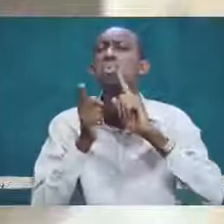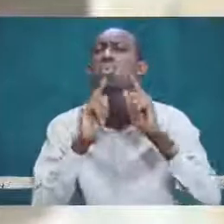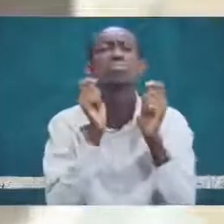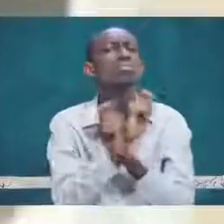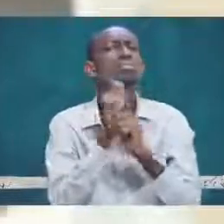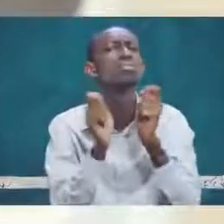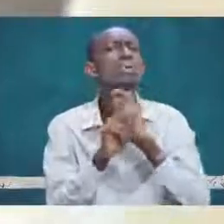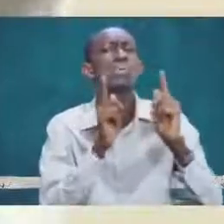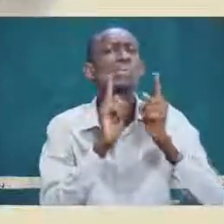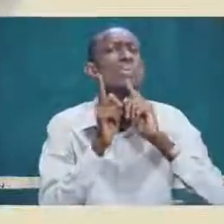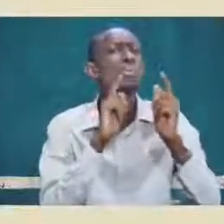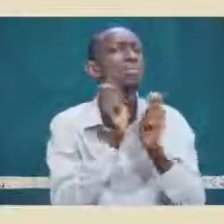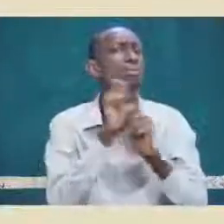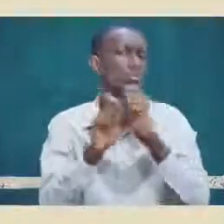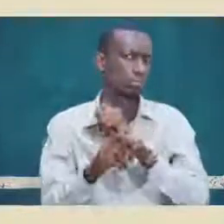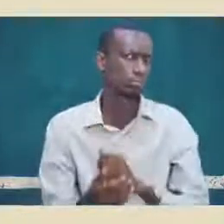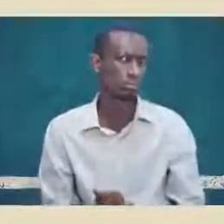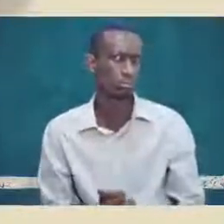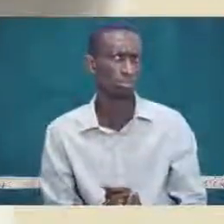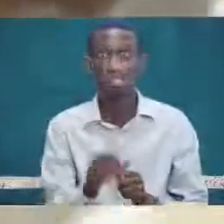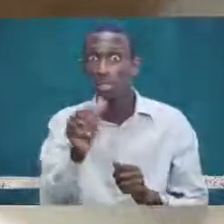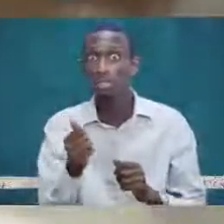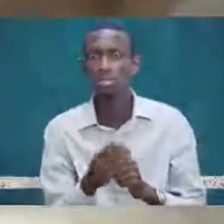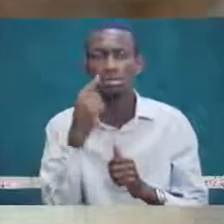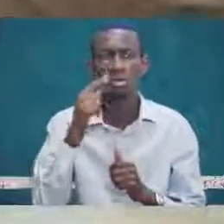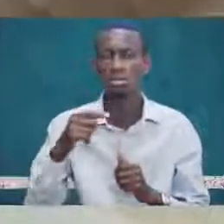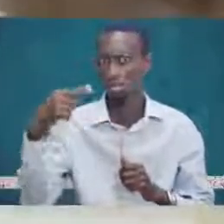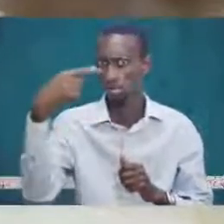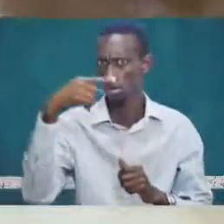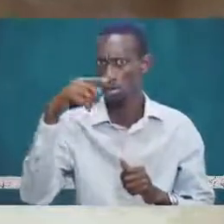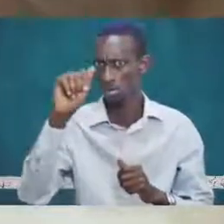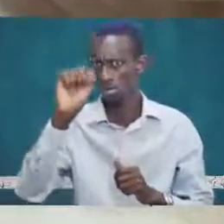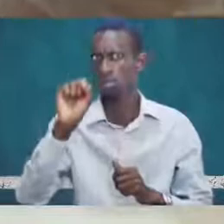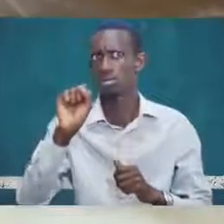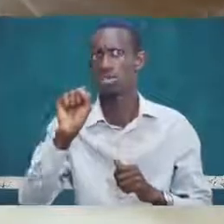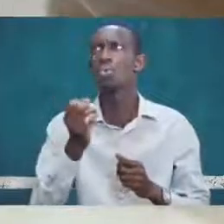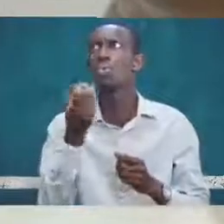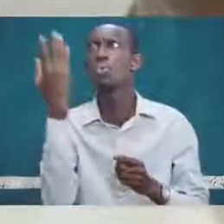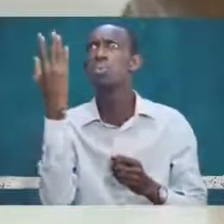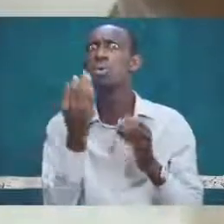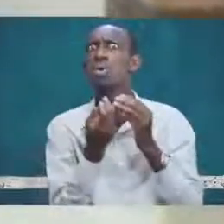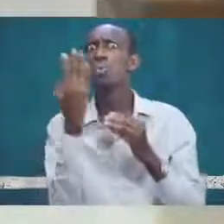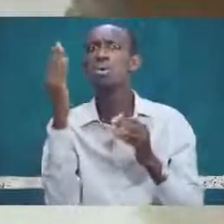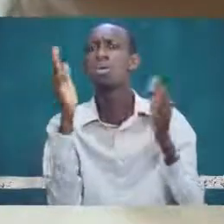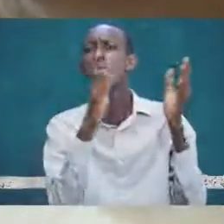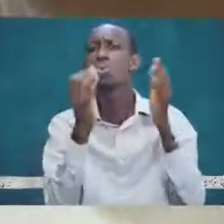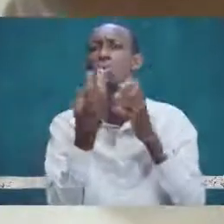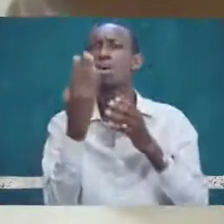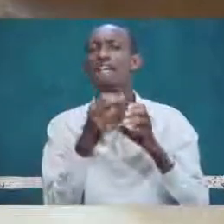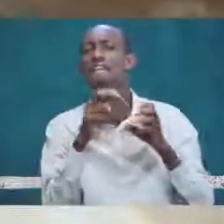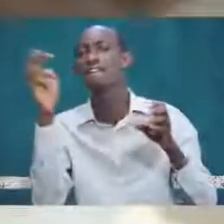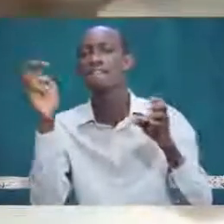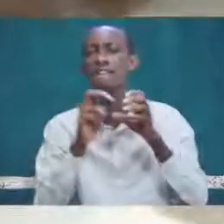use. And another one may be a gas can be liberated. And then this is what we are going to